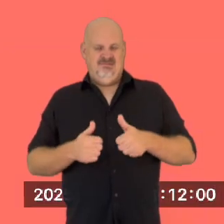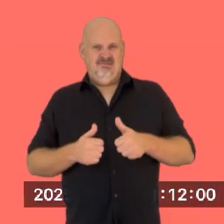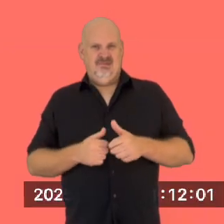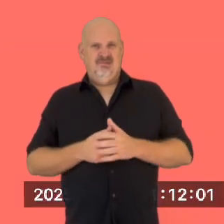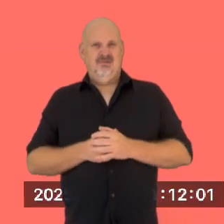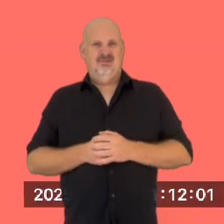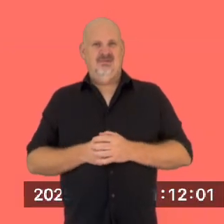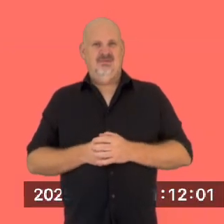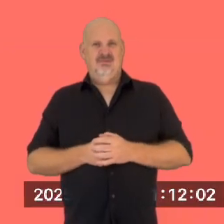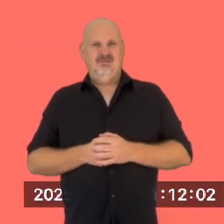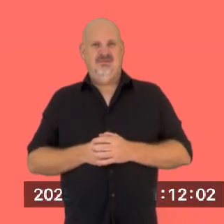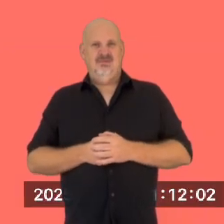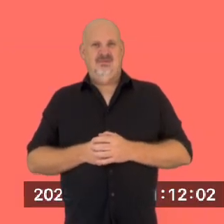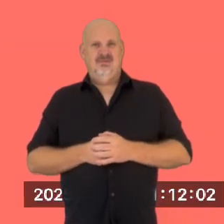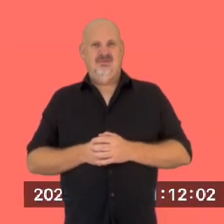There we go.